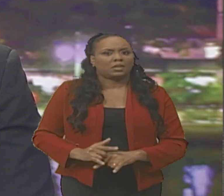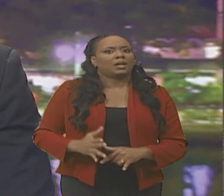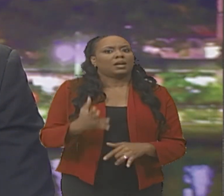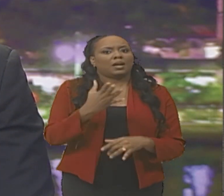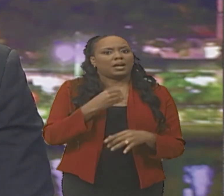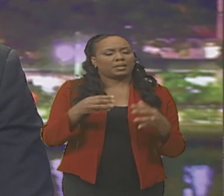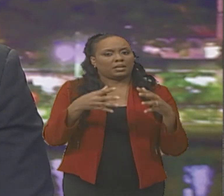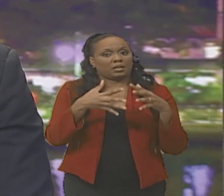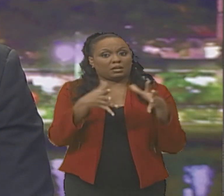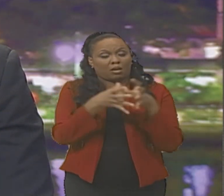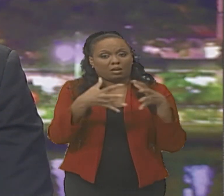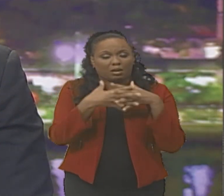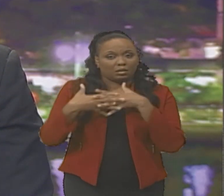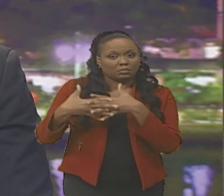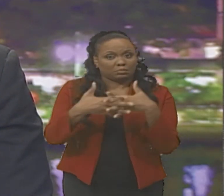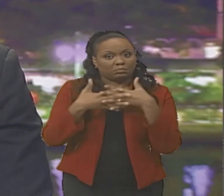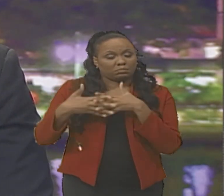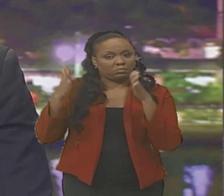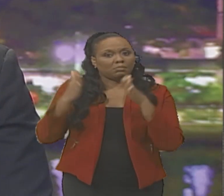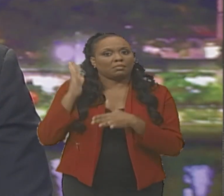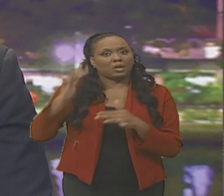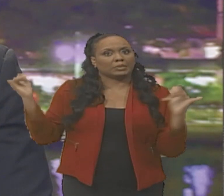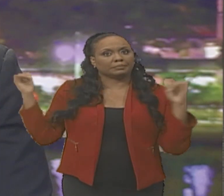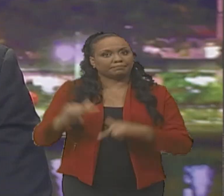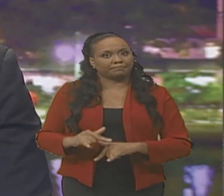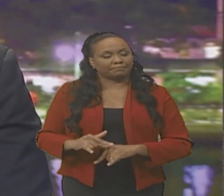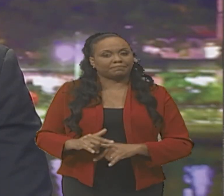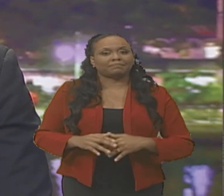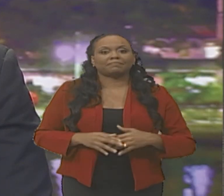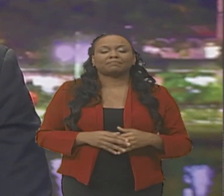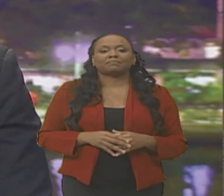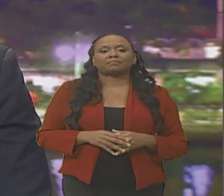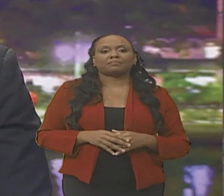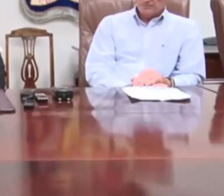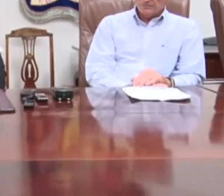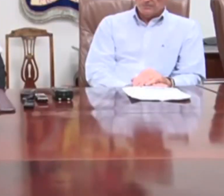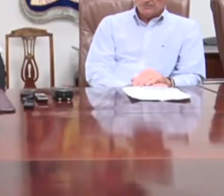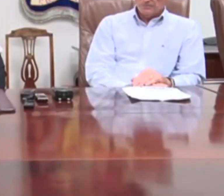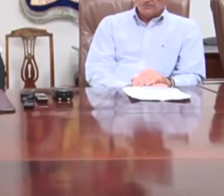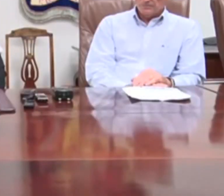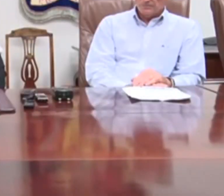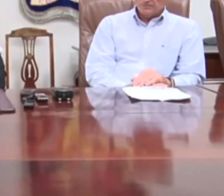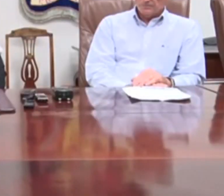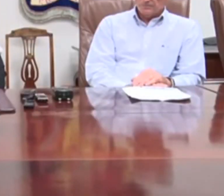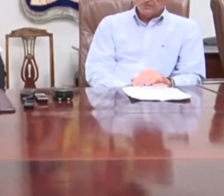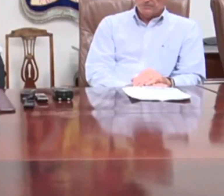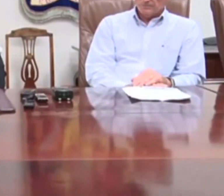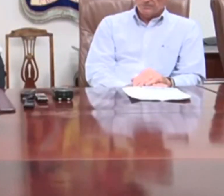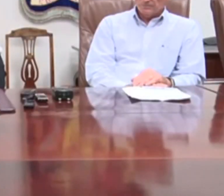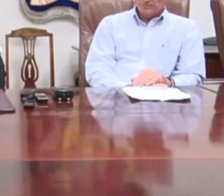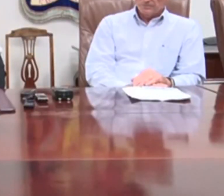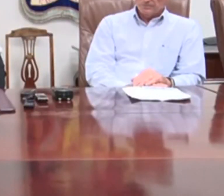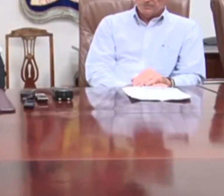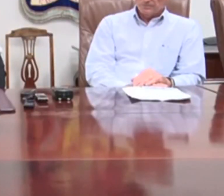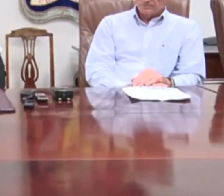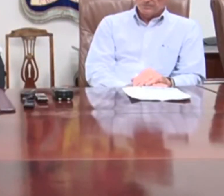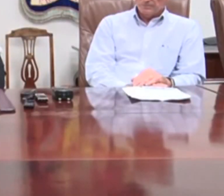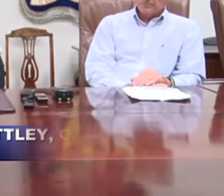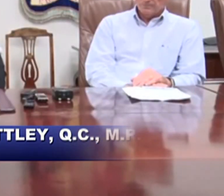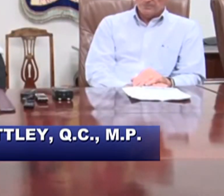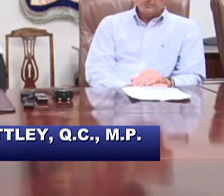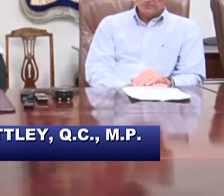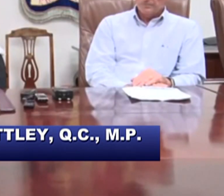not been as strong as other source markets. The U.S. market is very much more driven by brand name